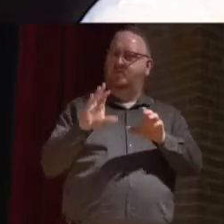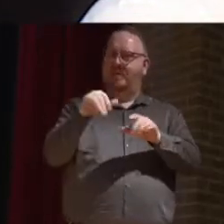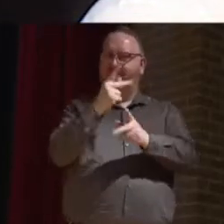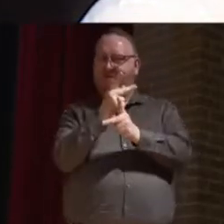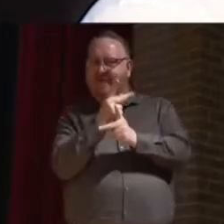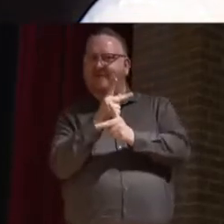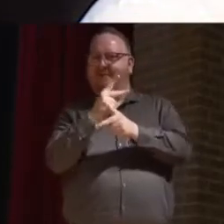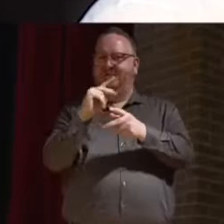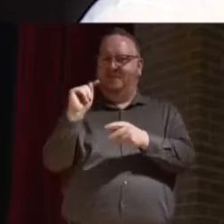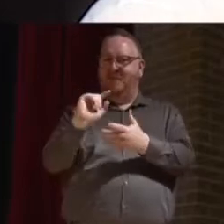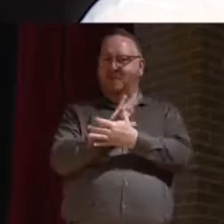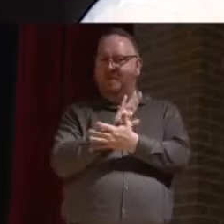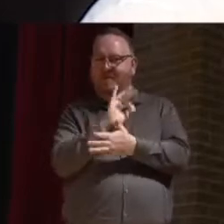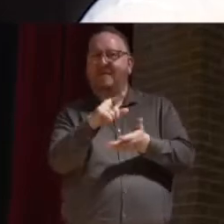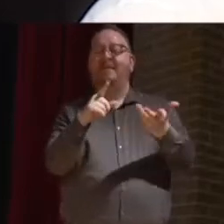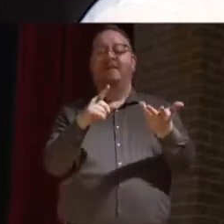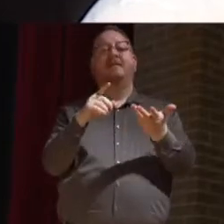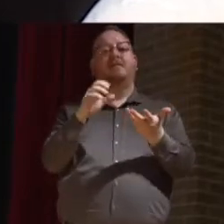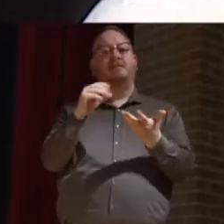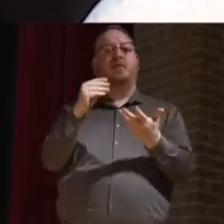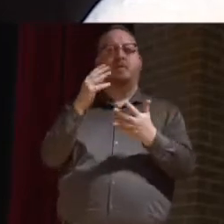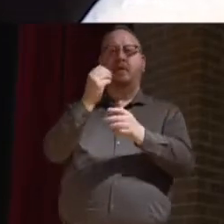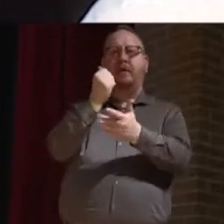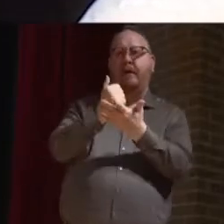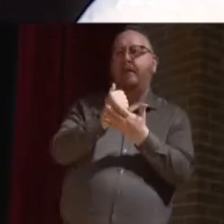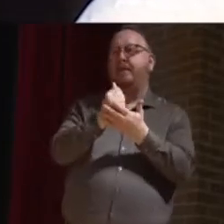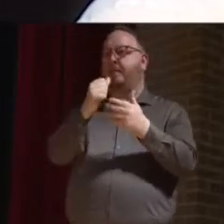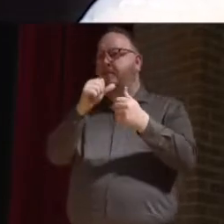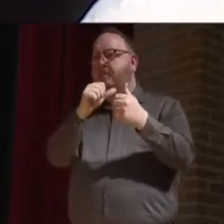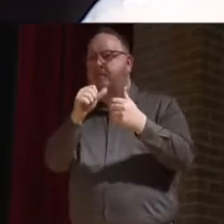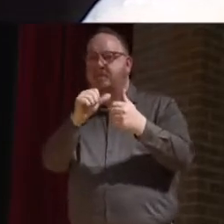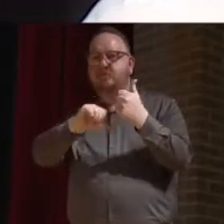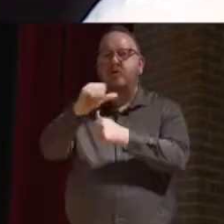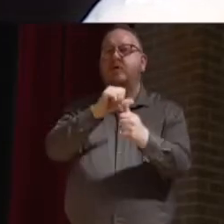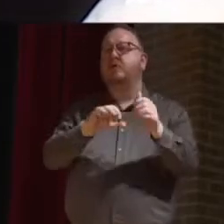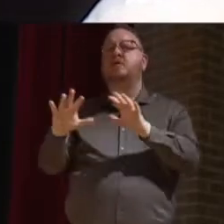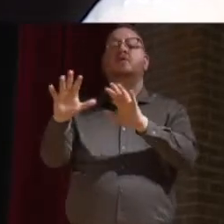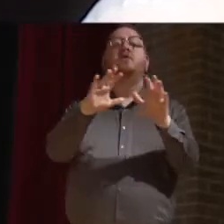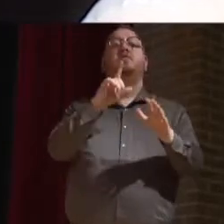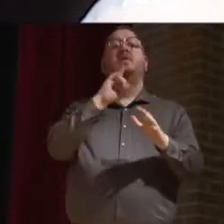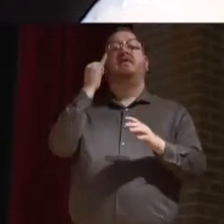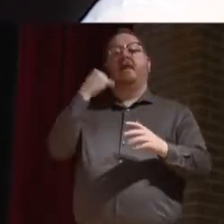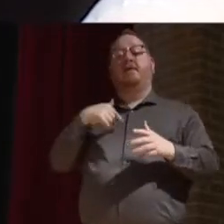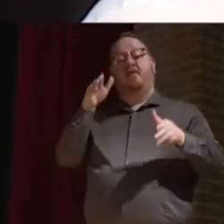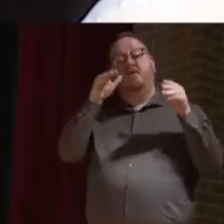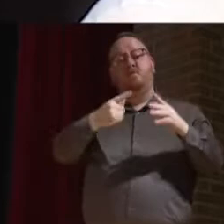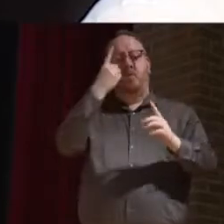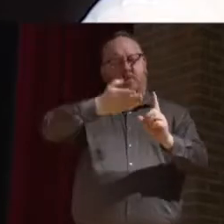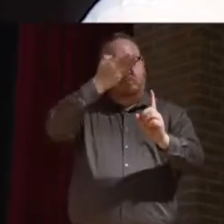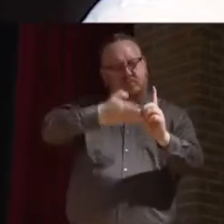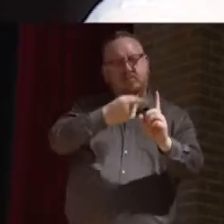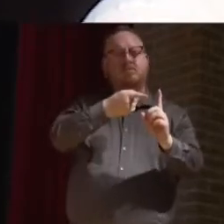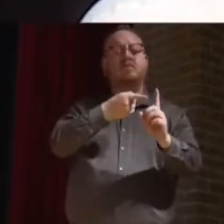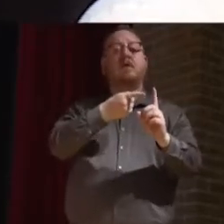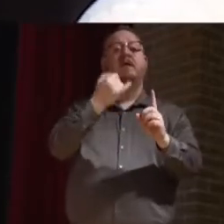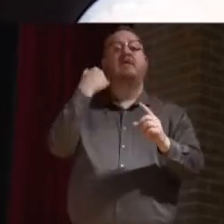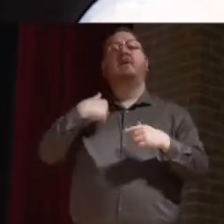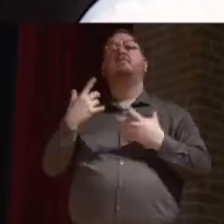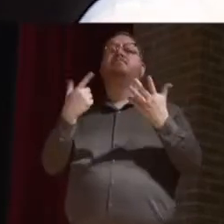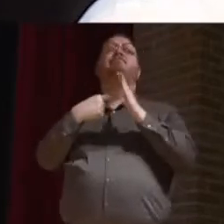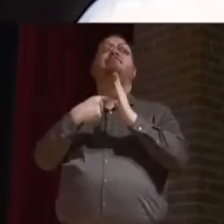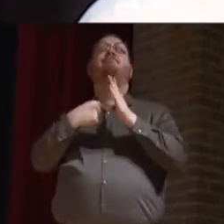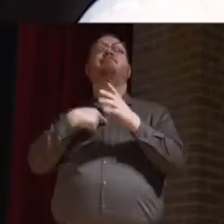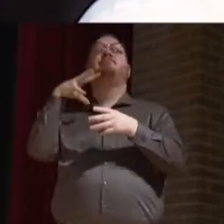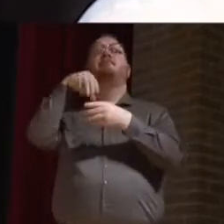buy-in from 3 or 4 others. But, not just looking at the individual, on the team, when someone has a disability and they